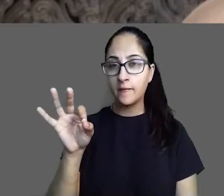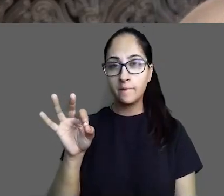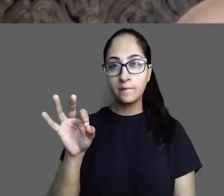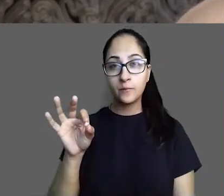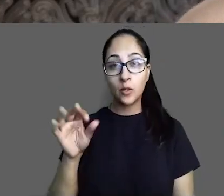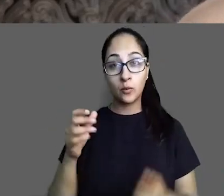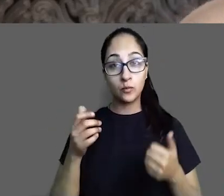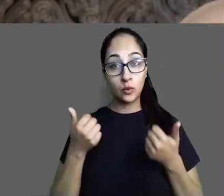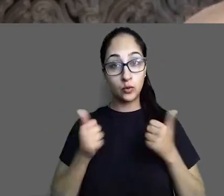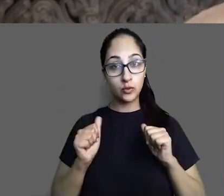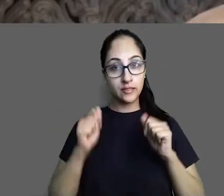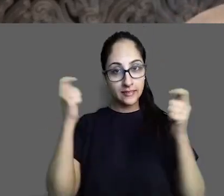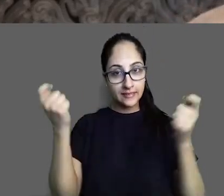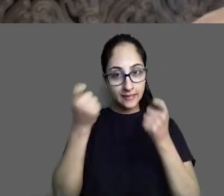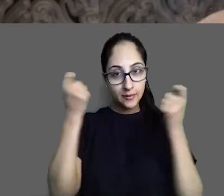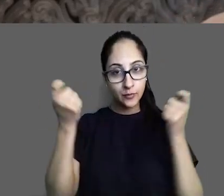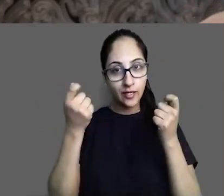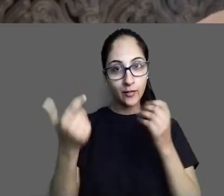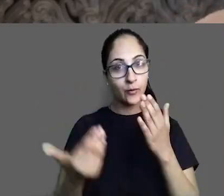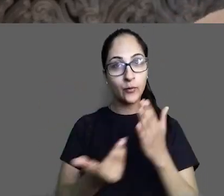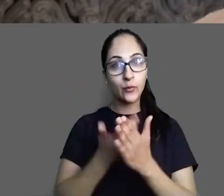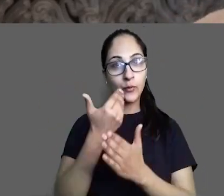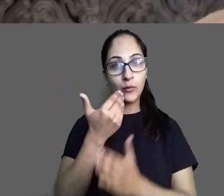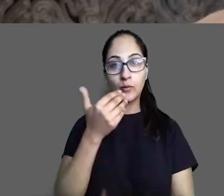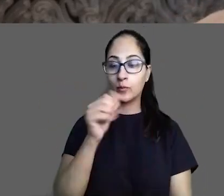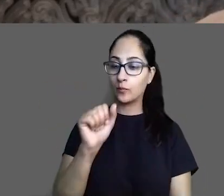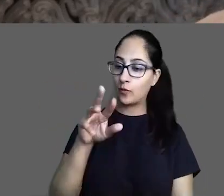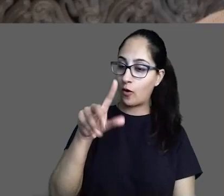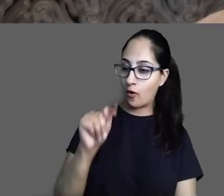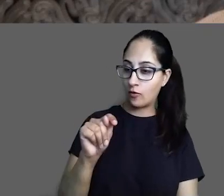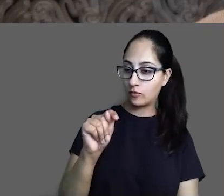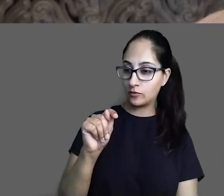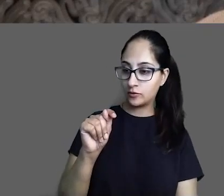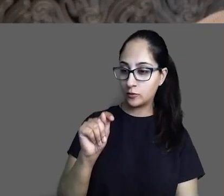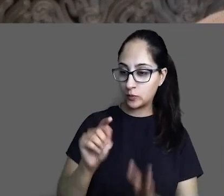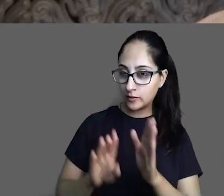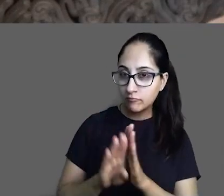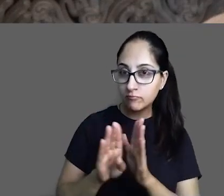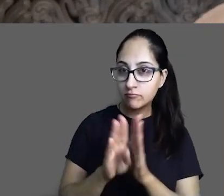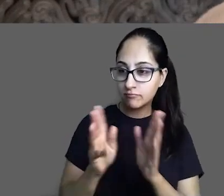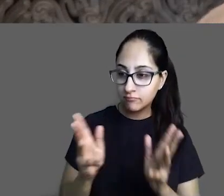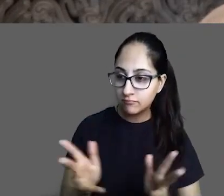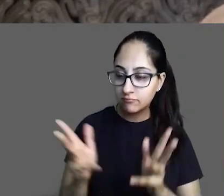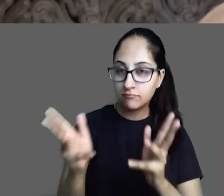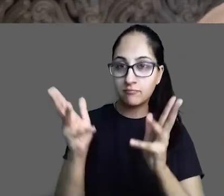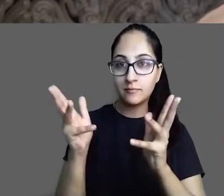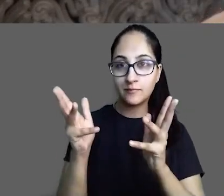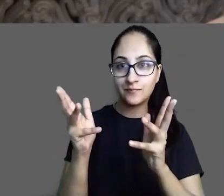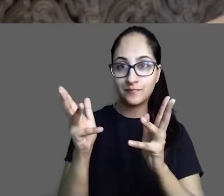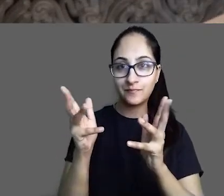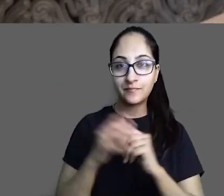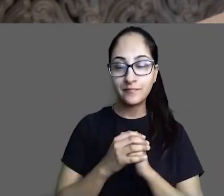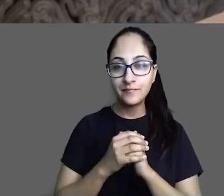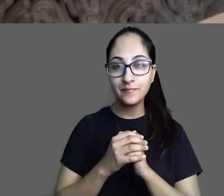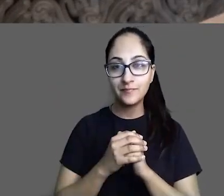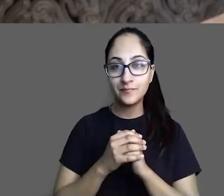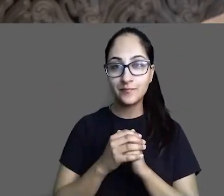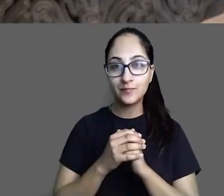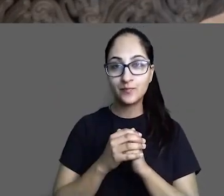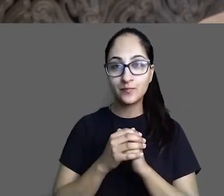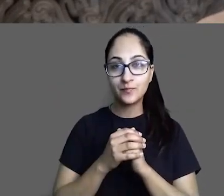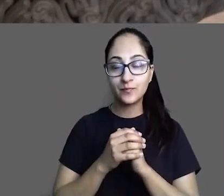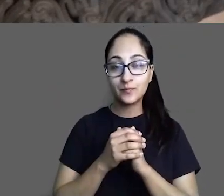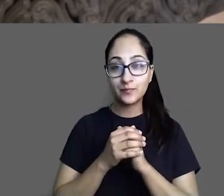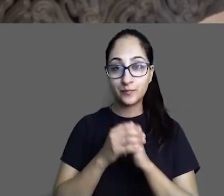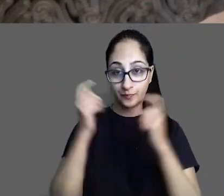celebrating this new form of art that we were so happily cultivating and